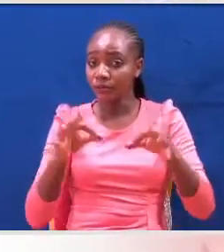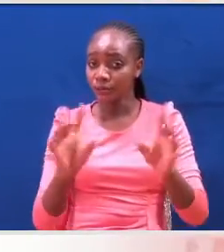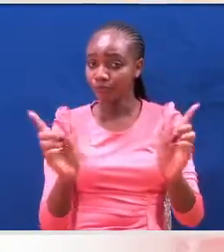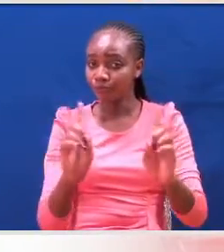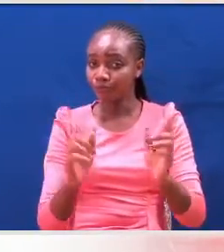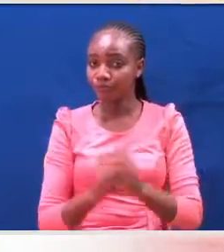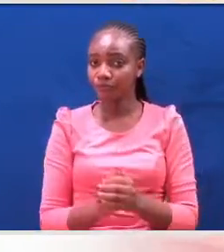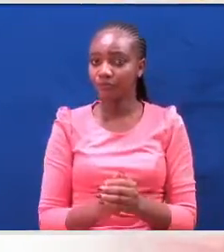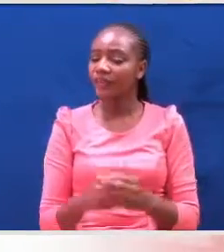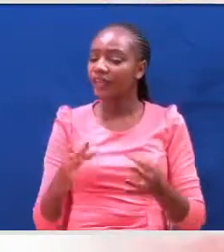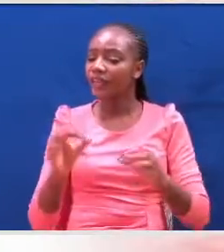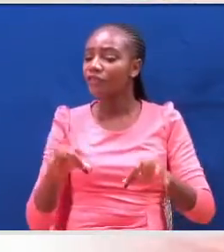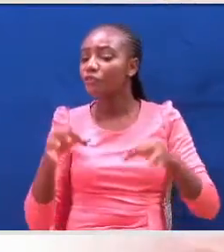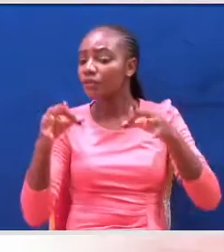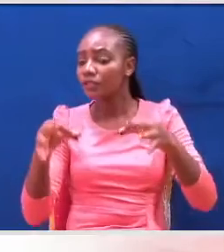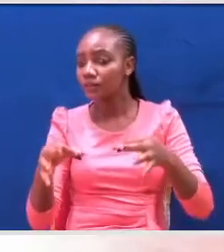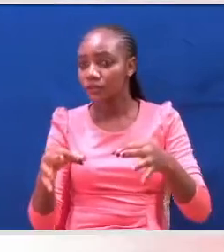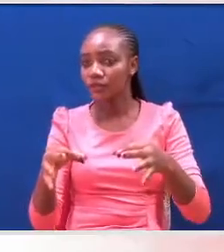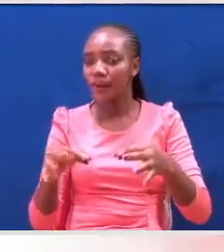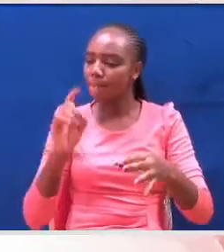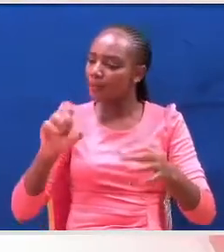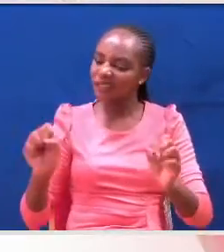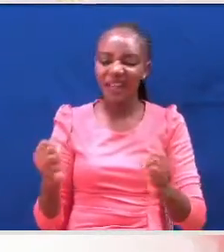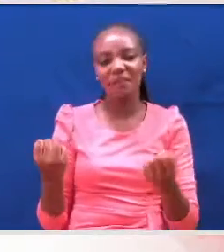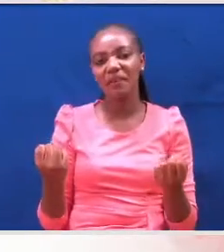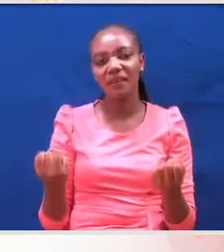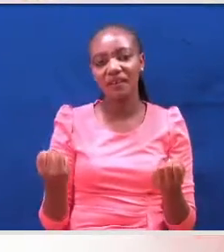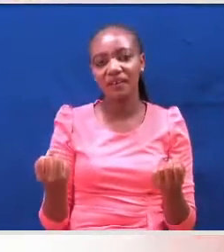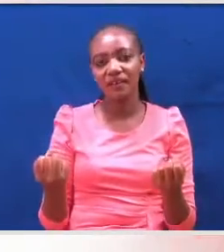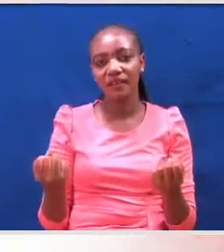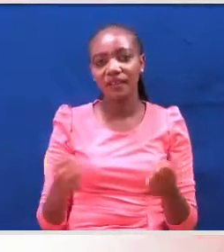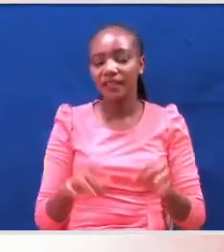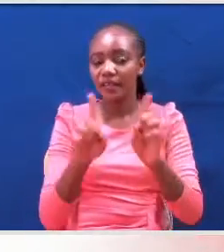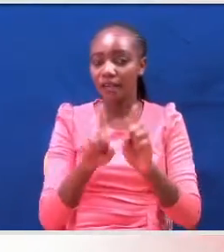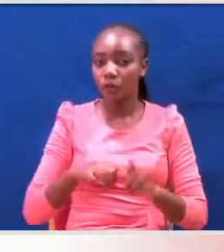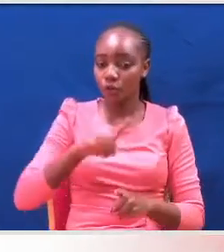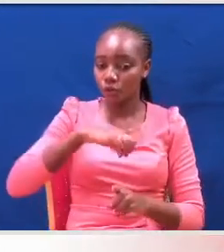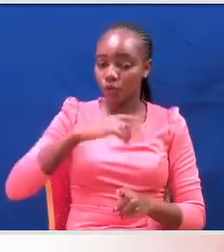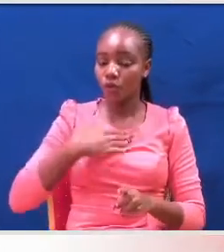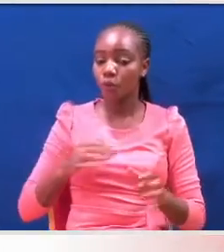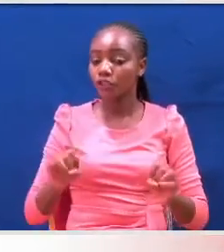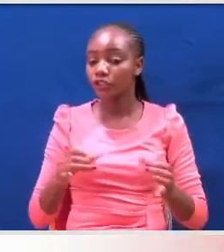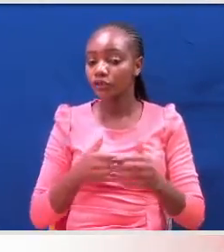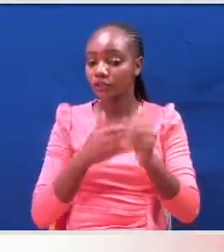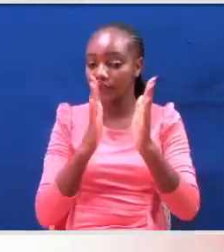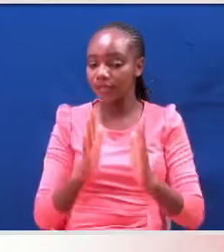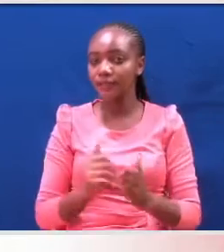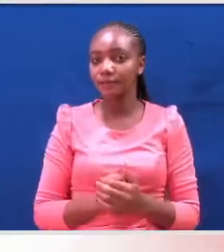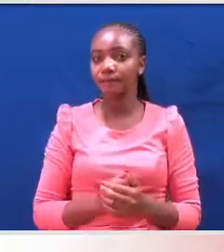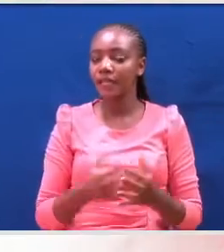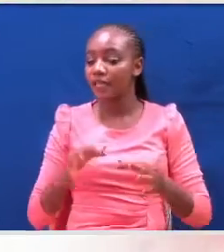postponed, it will just still happen no matter what. And also, we need new leaders. Whether they postponed, they don't